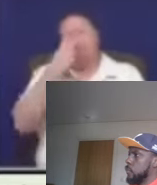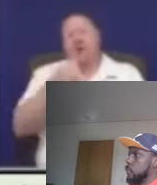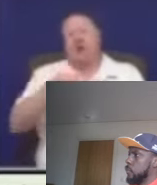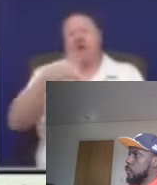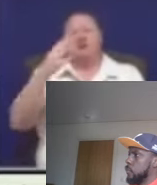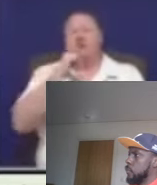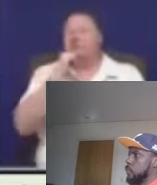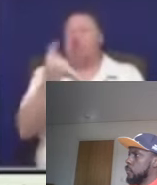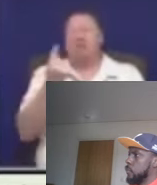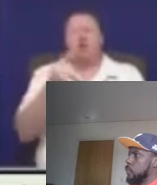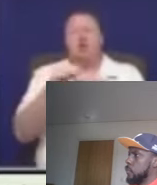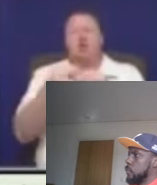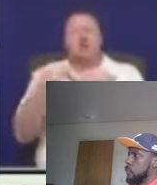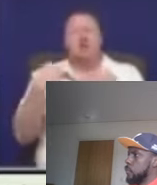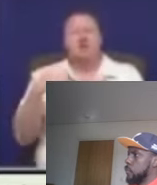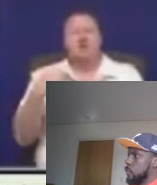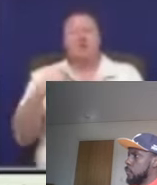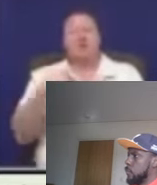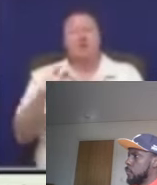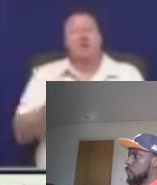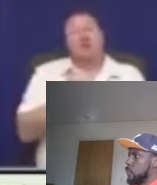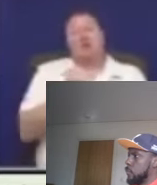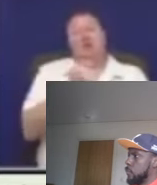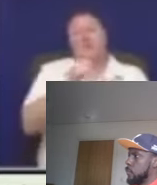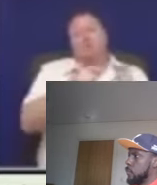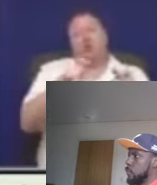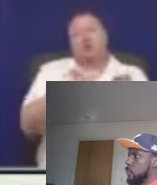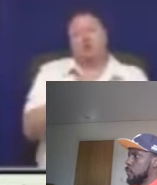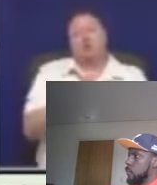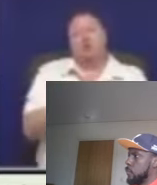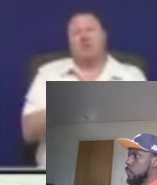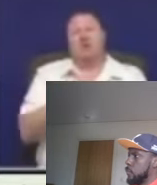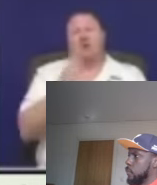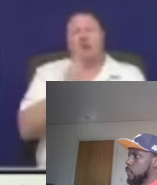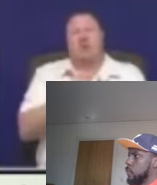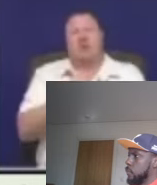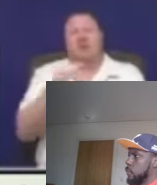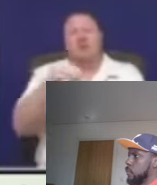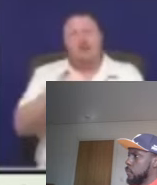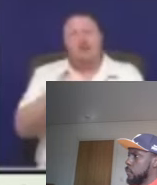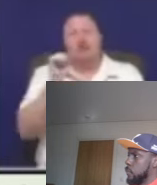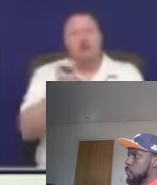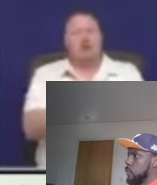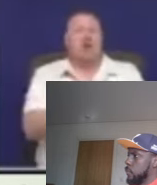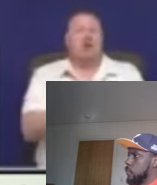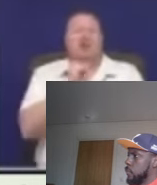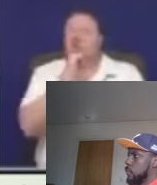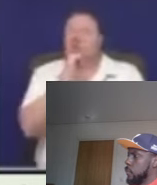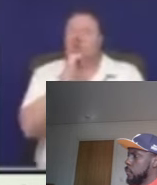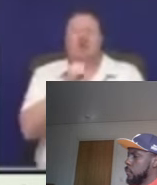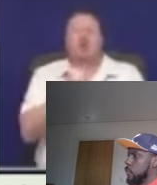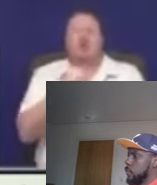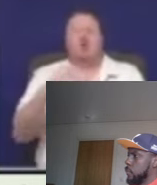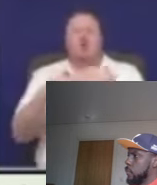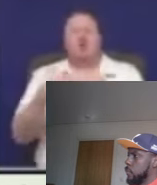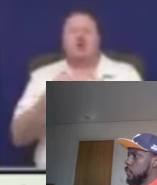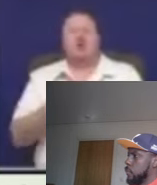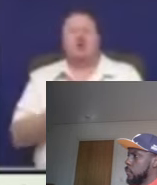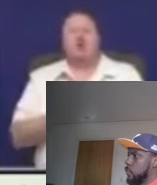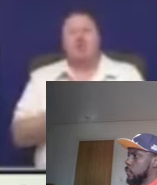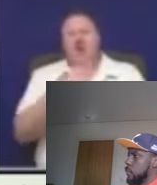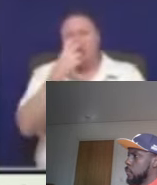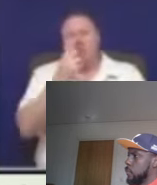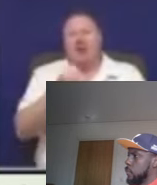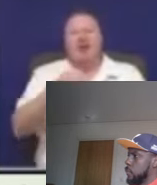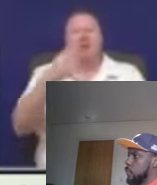the businesses, the individuals themselves. They belong in jail, not on construction sites. Our blacklisting policy